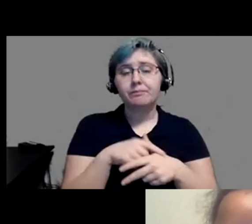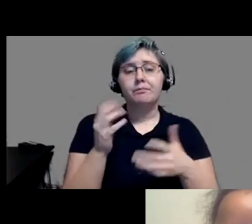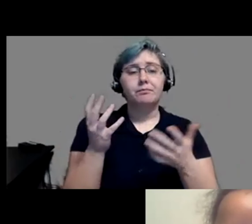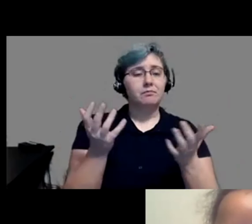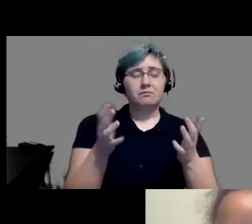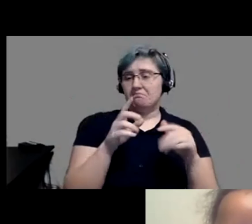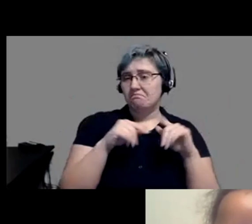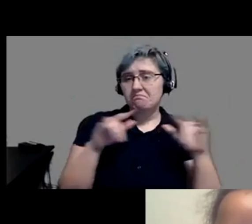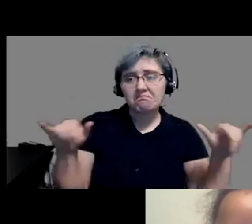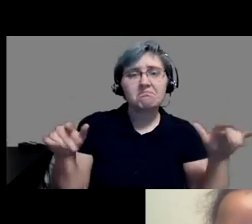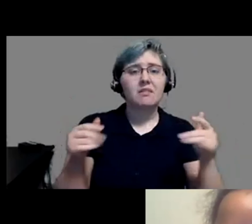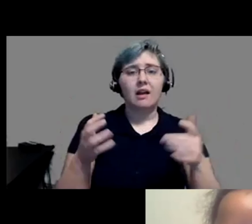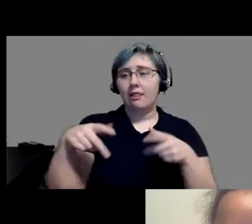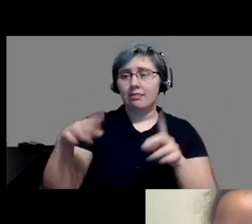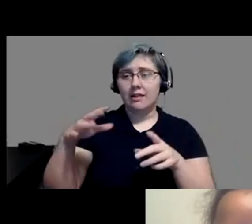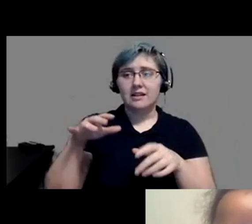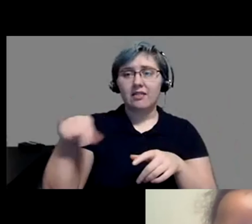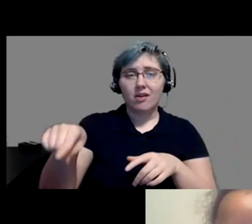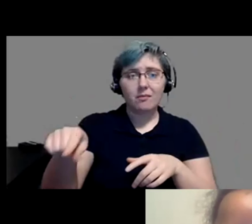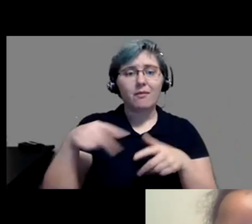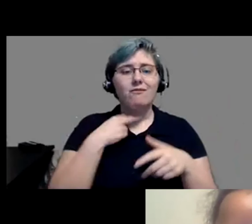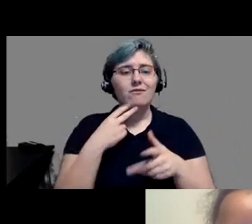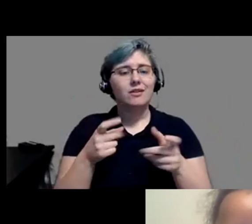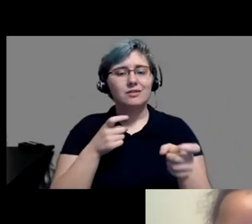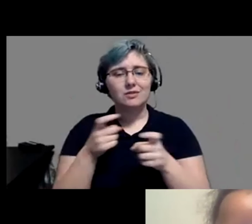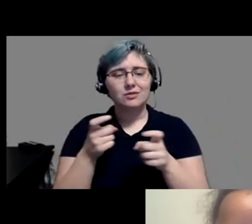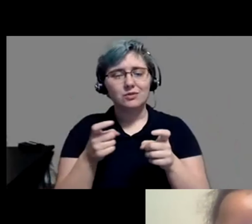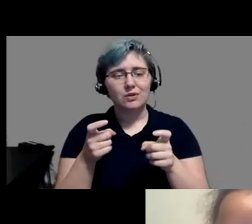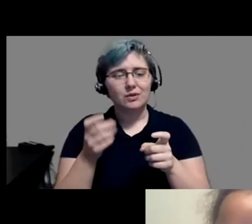will allow them to voice control like,